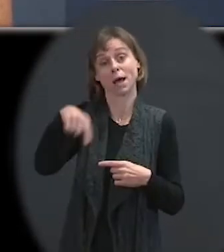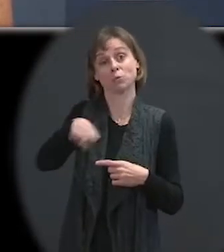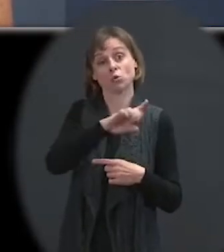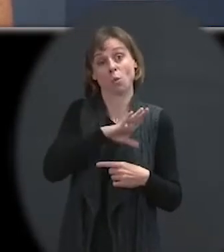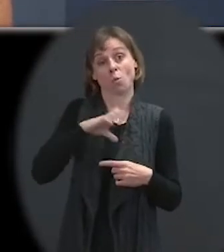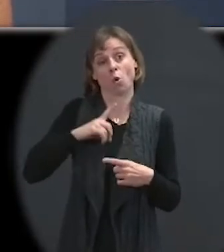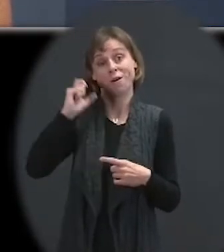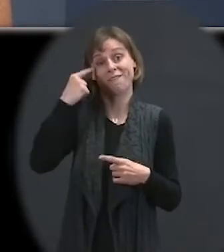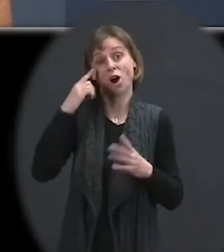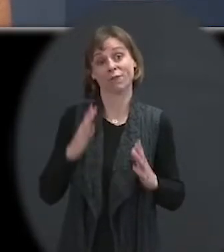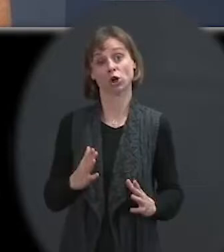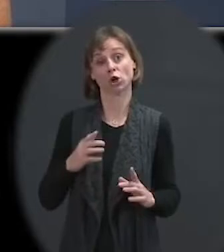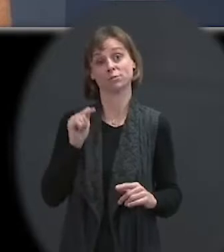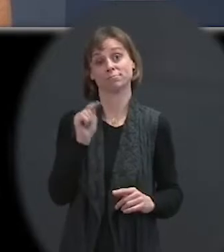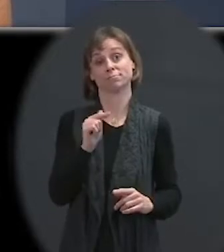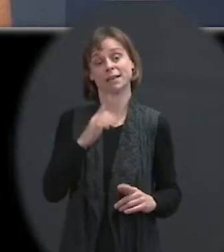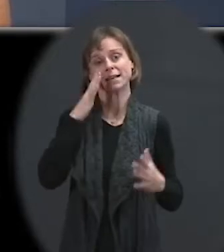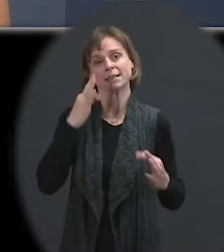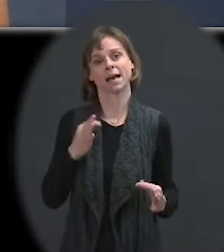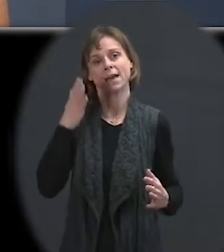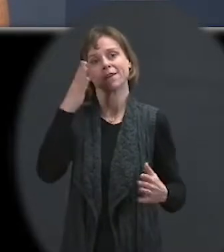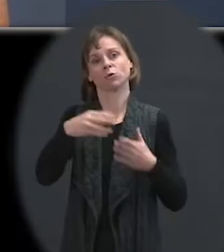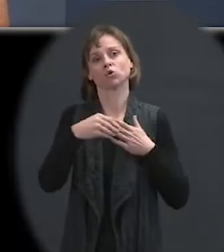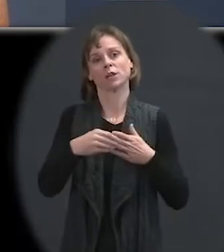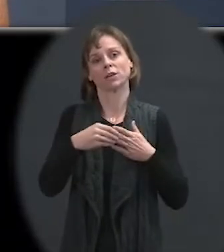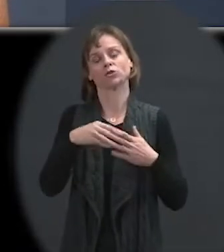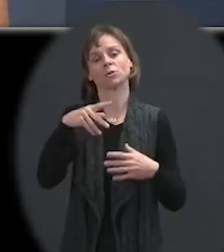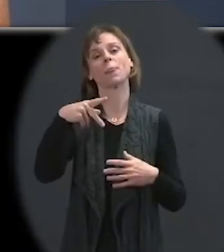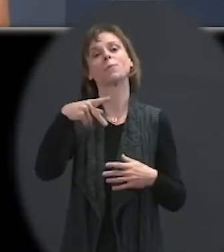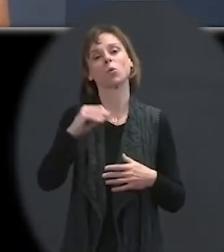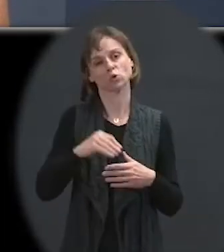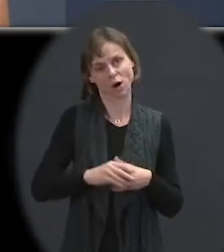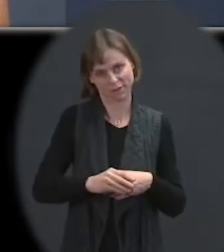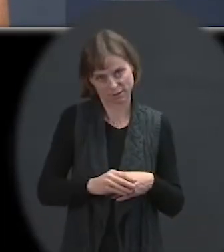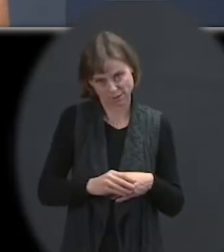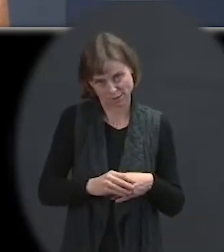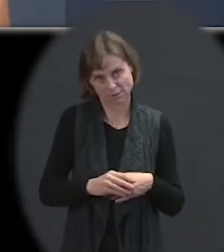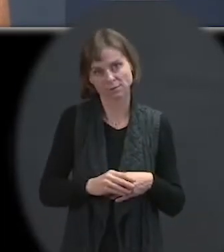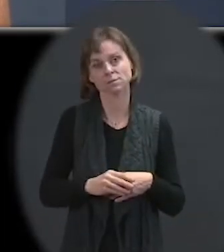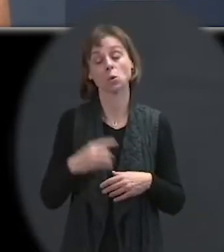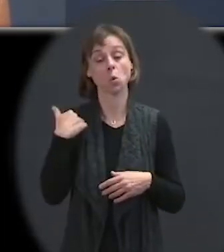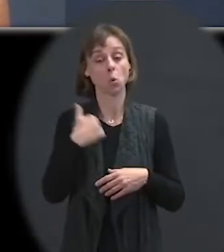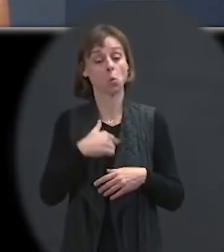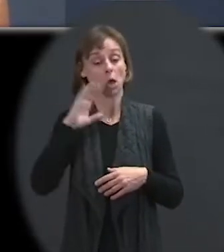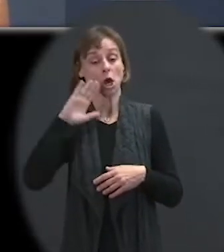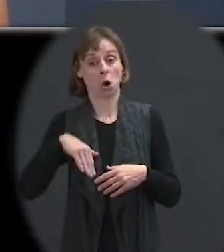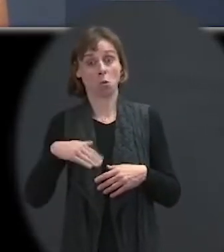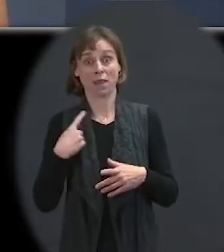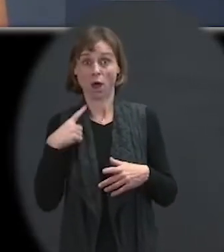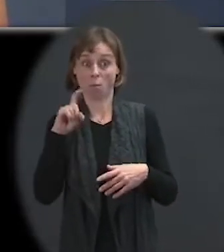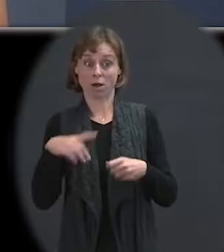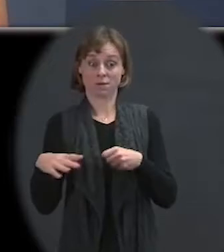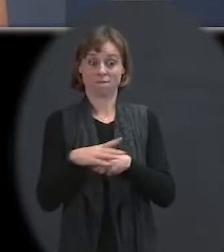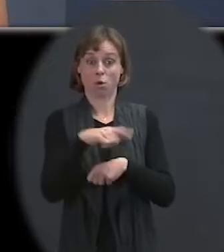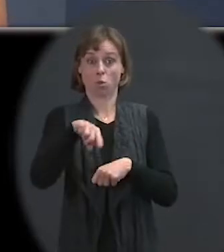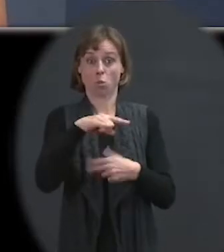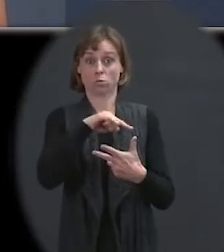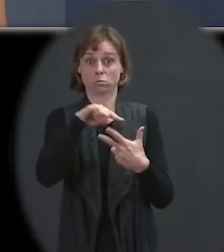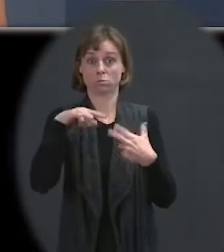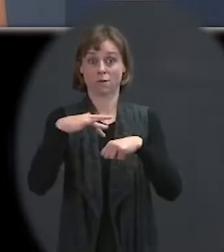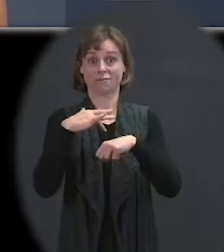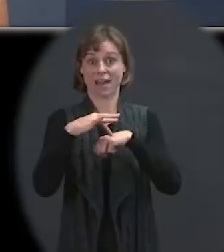future leadership of the Postal Service, and we certainly recognize that filling those vacancies is an important step in that